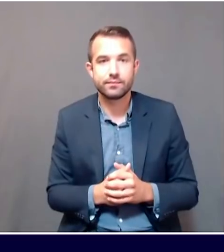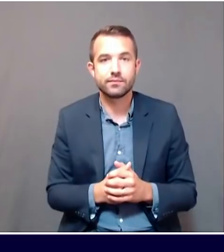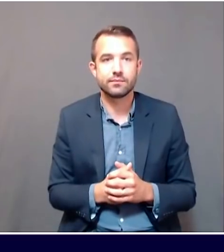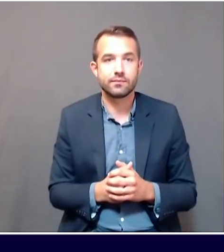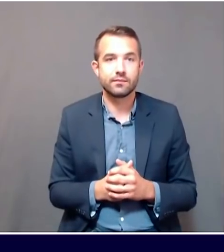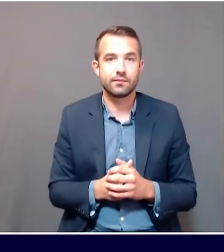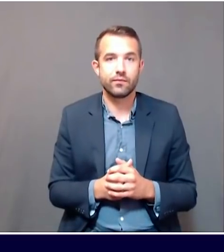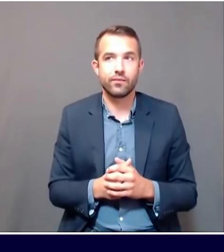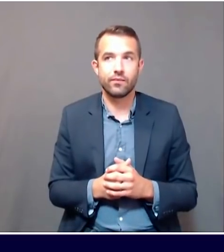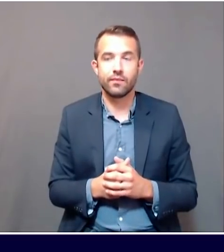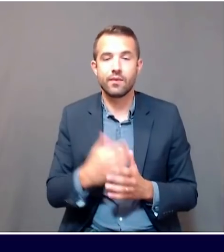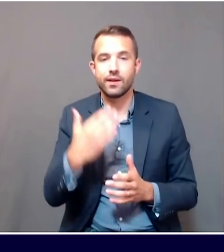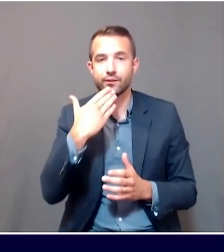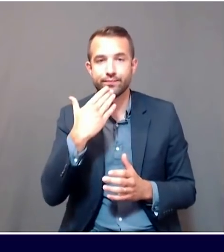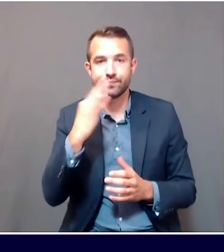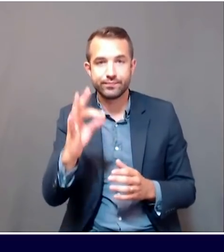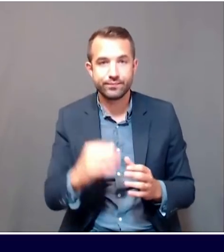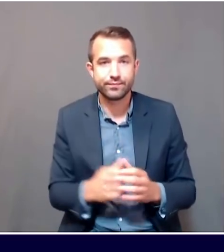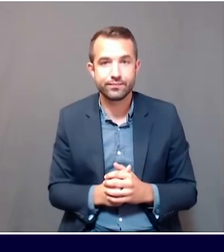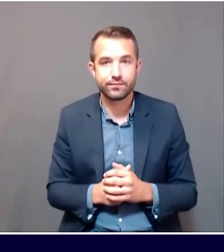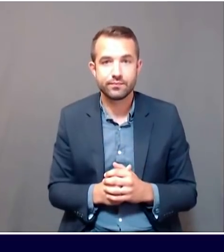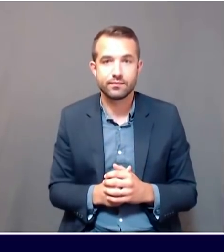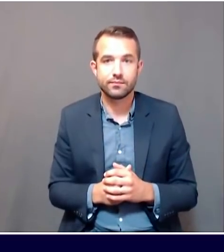Thank you very much. Thank you very much, Dr. Shah.